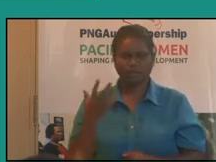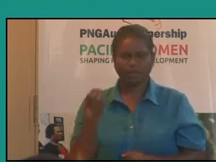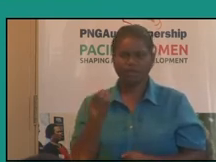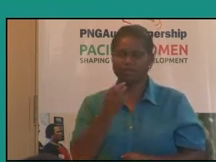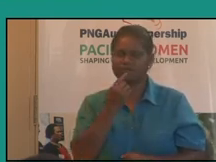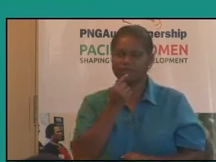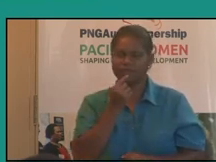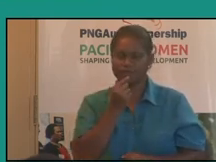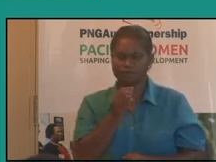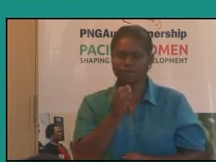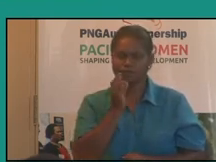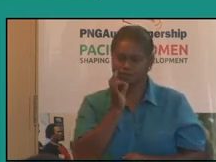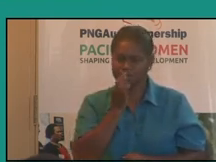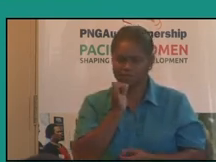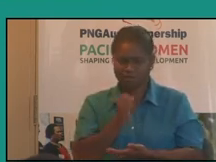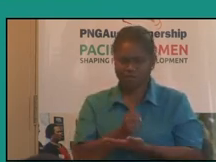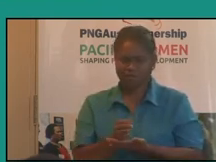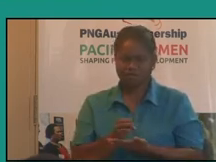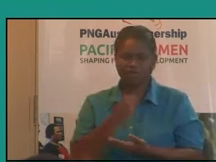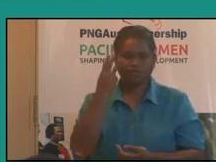guess